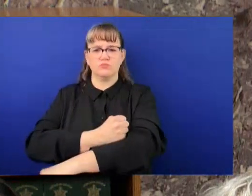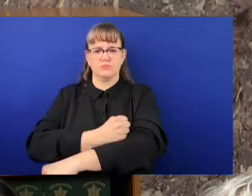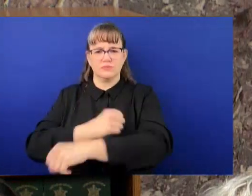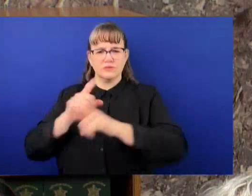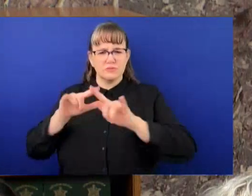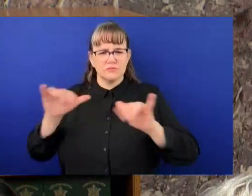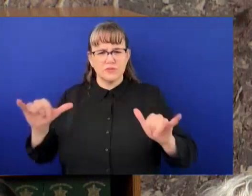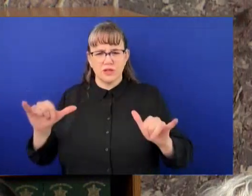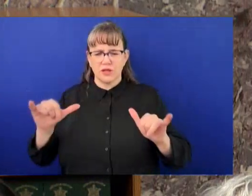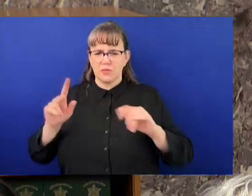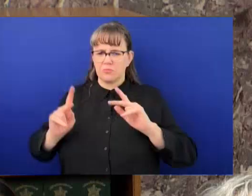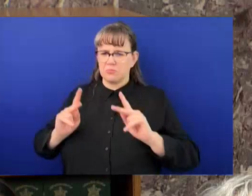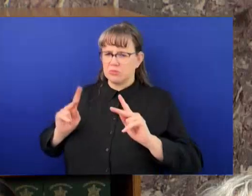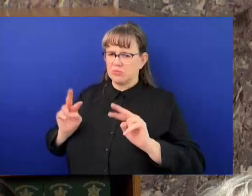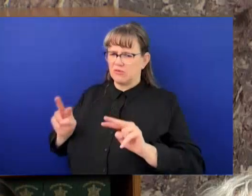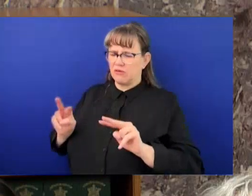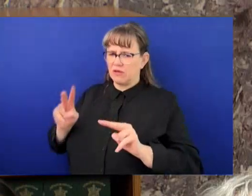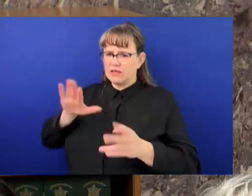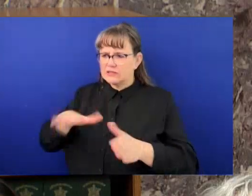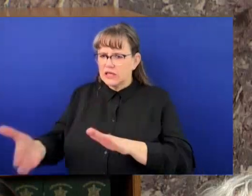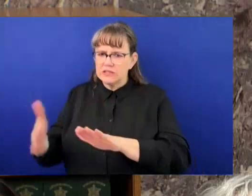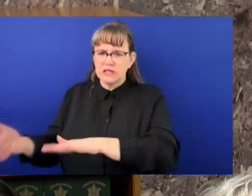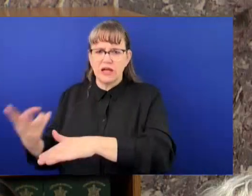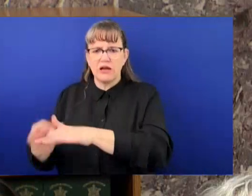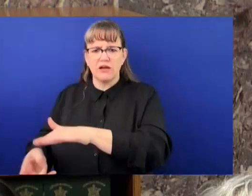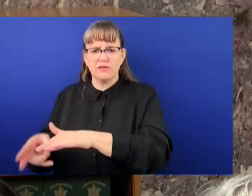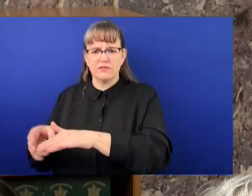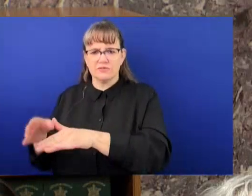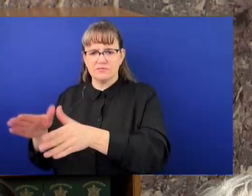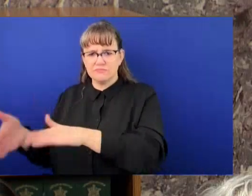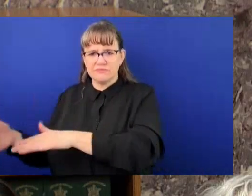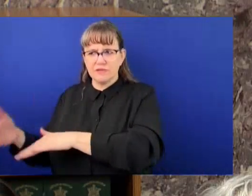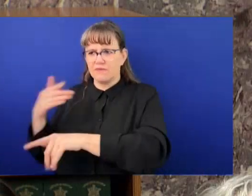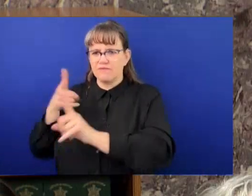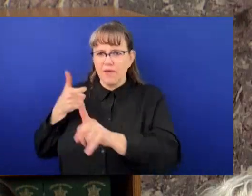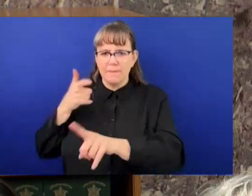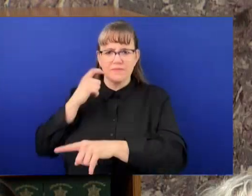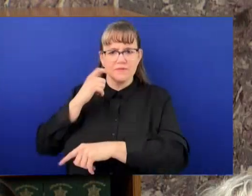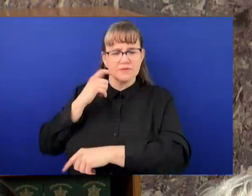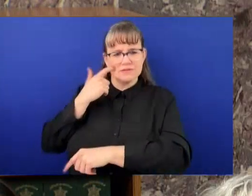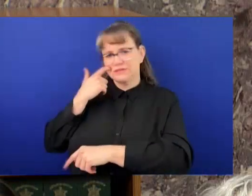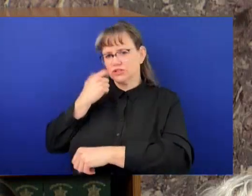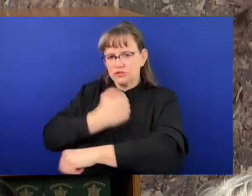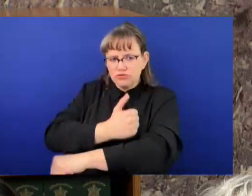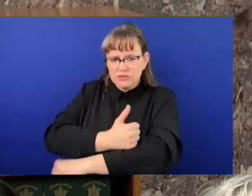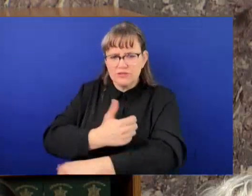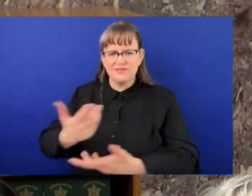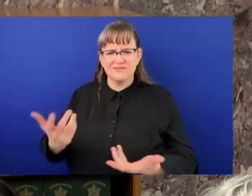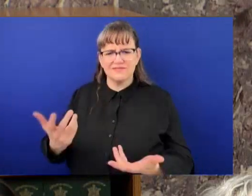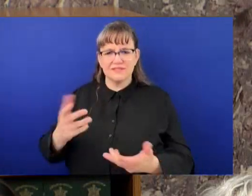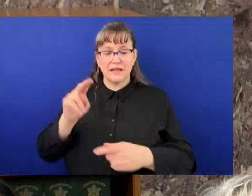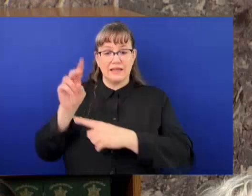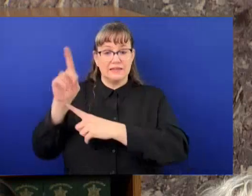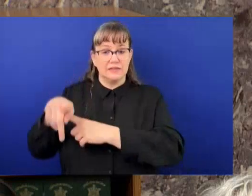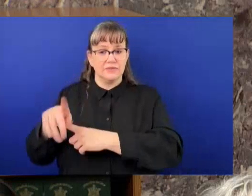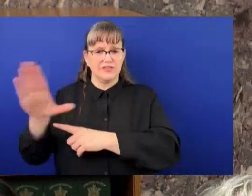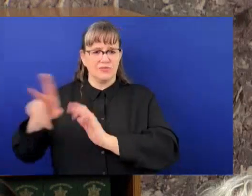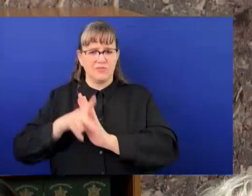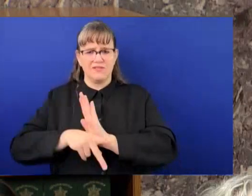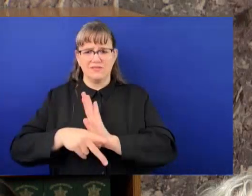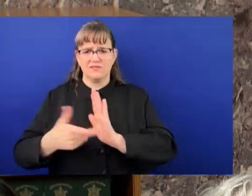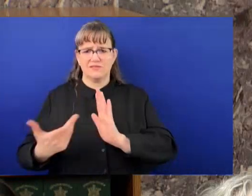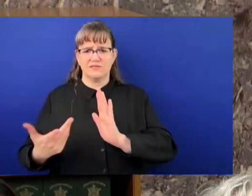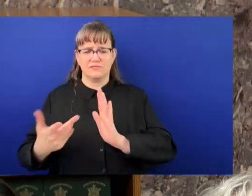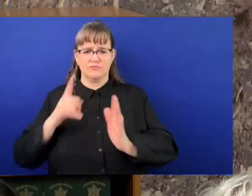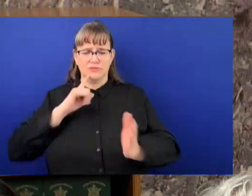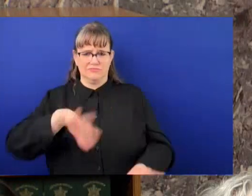about taxpayer money being spent on partisan NDP policies. This is shocking, and quite frankly, it's destroying the trust in the government